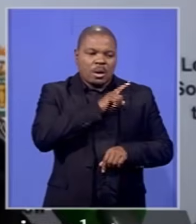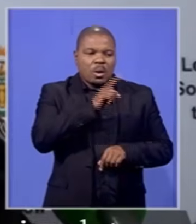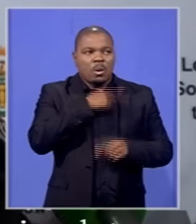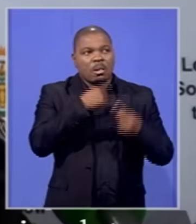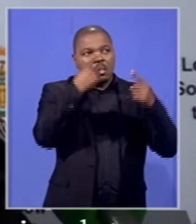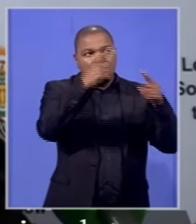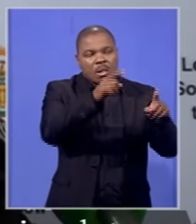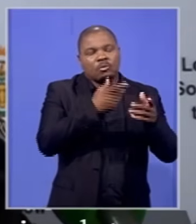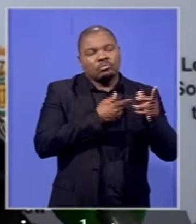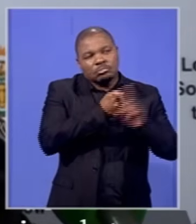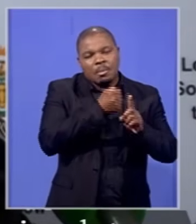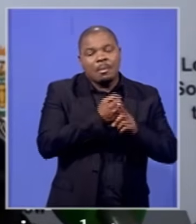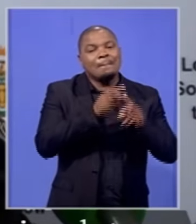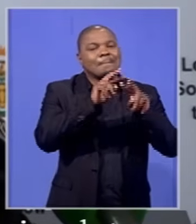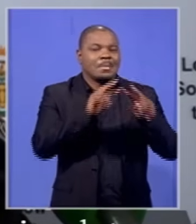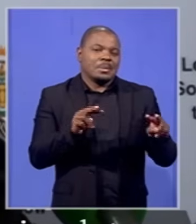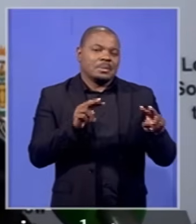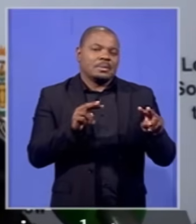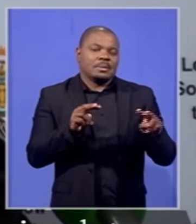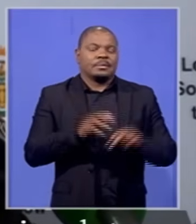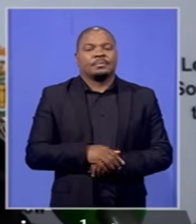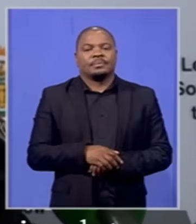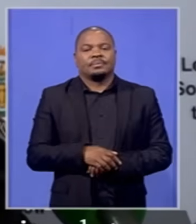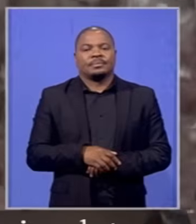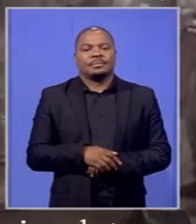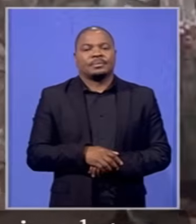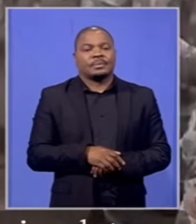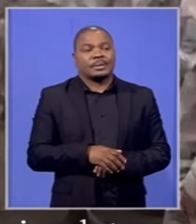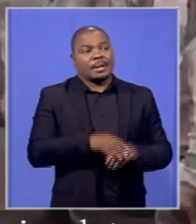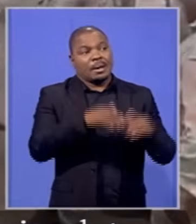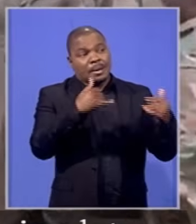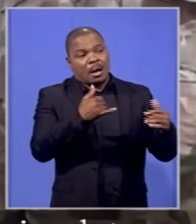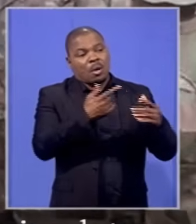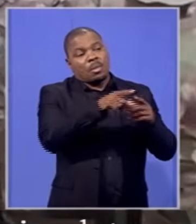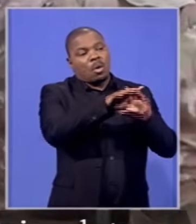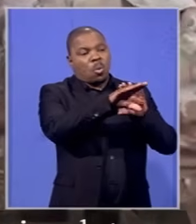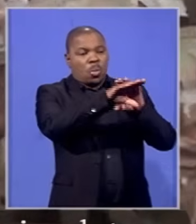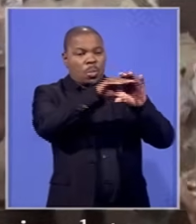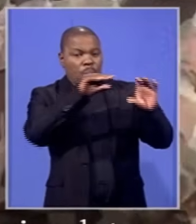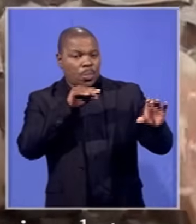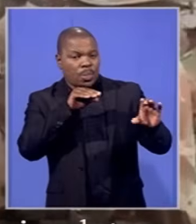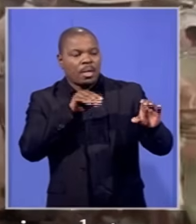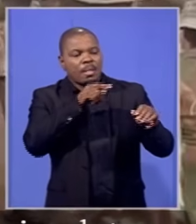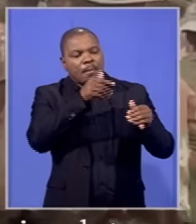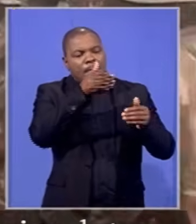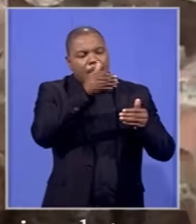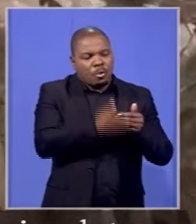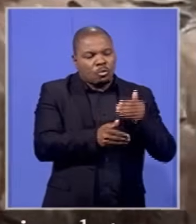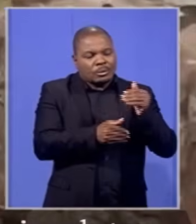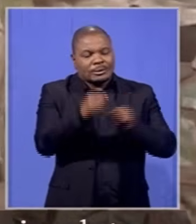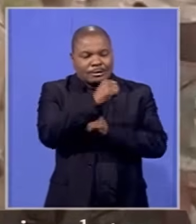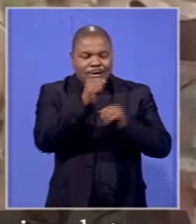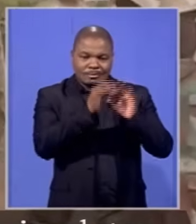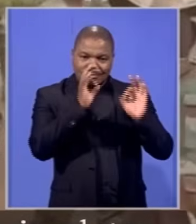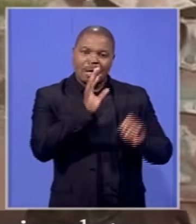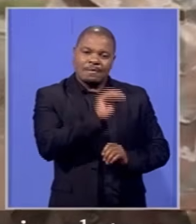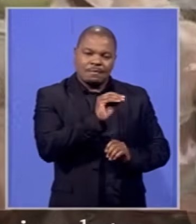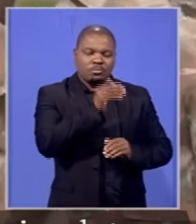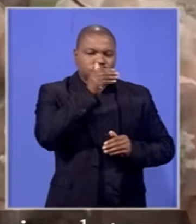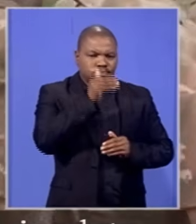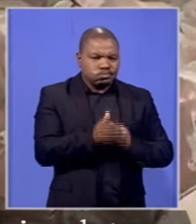peacekeeping efforts. And this withdrawal is a structured process designed to ensure